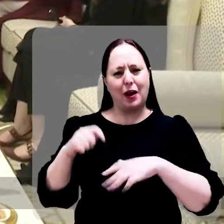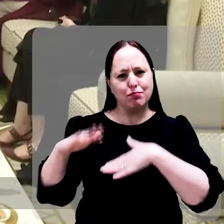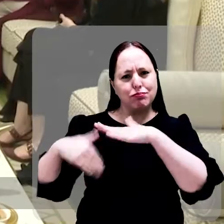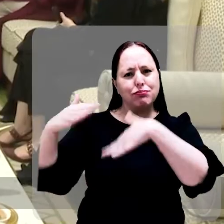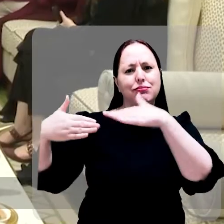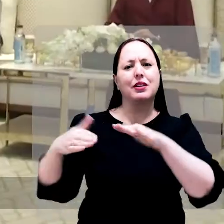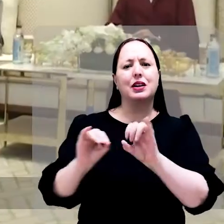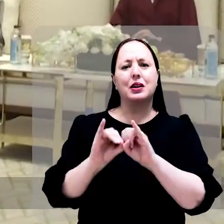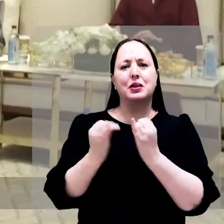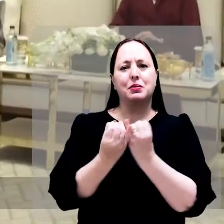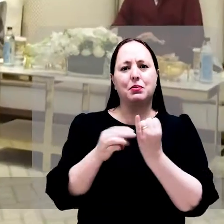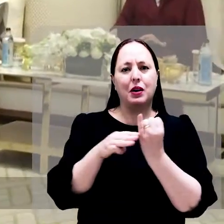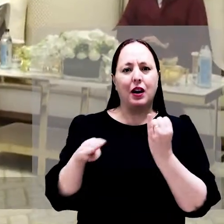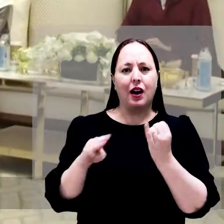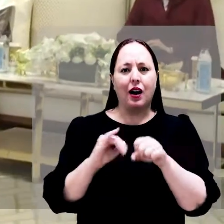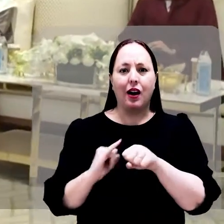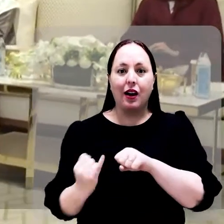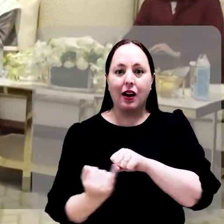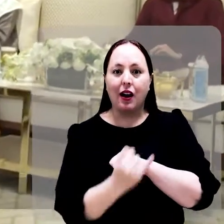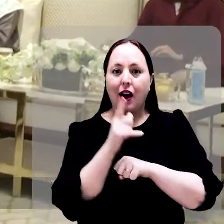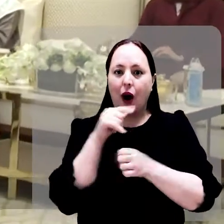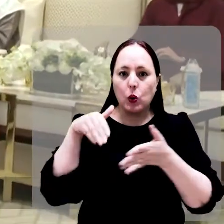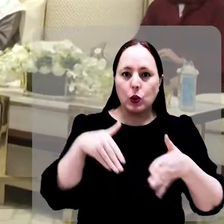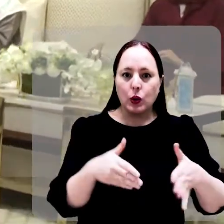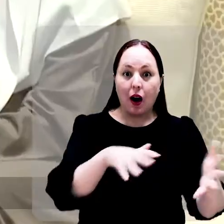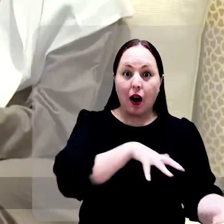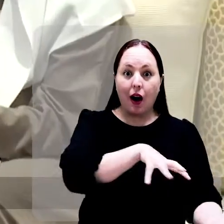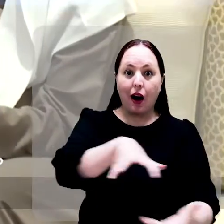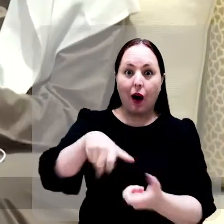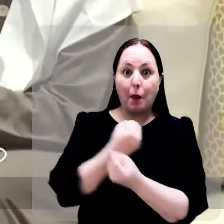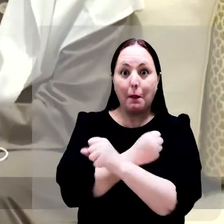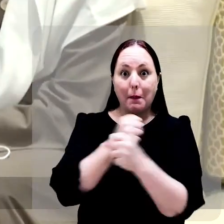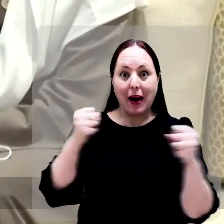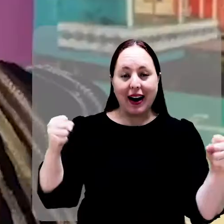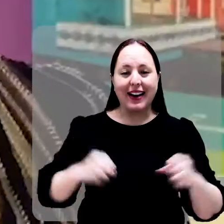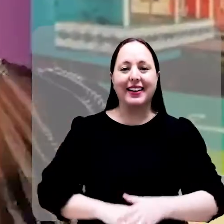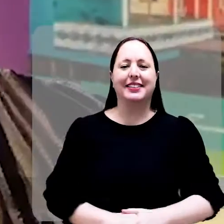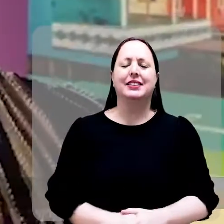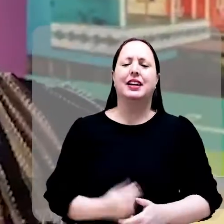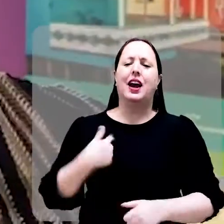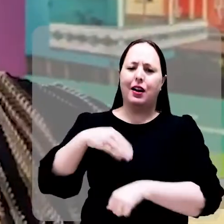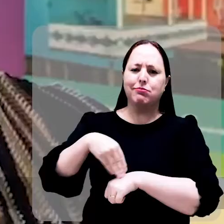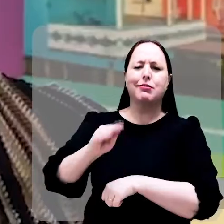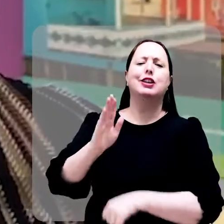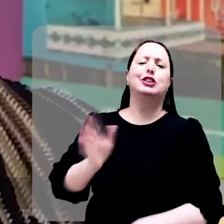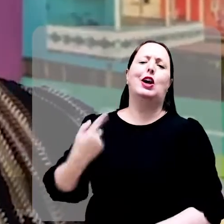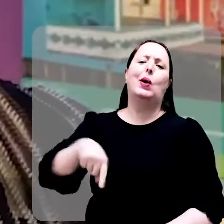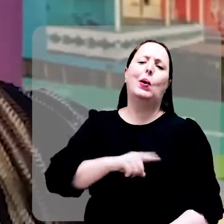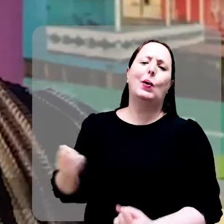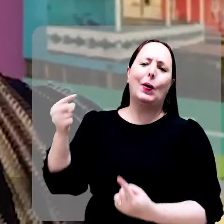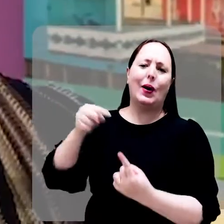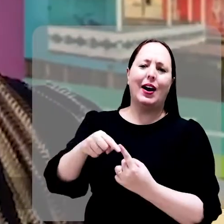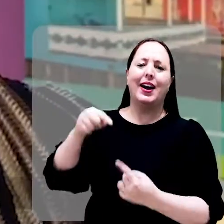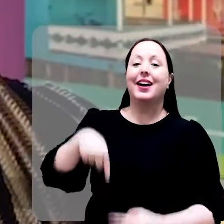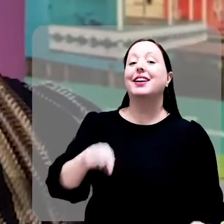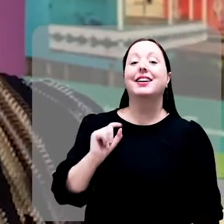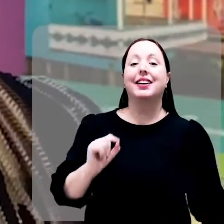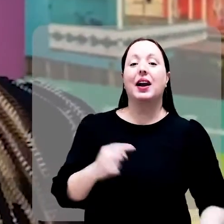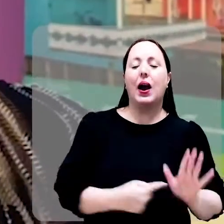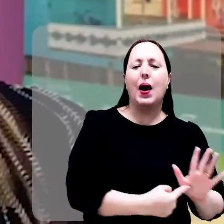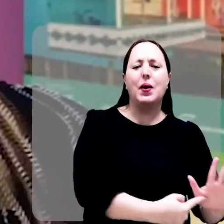de desenvolvimento do maior arquipélago fluvio marítimo do mundo. O recado foi dado. Nosso objetivo